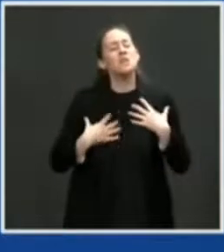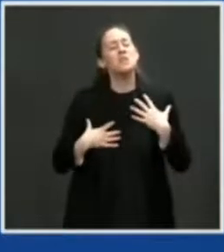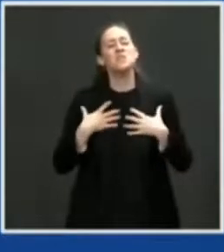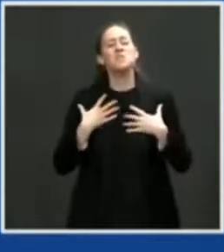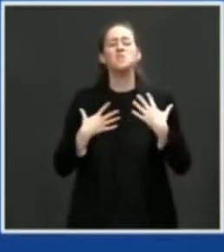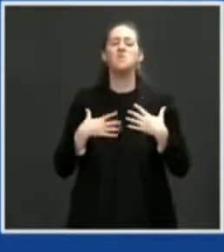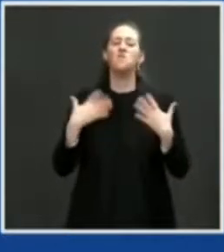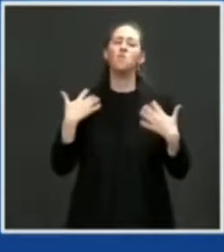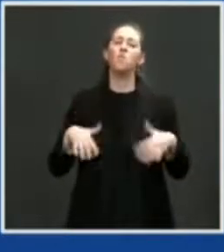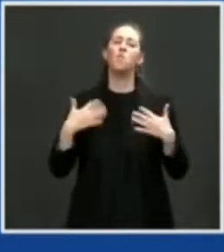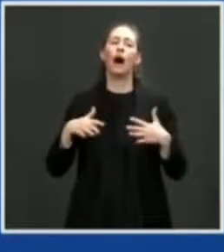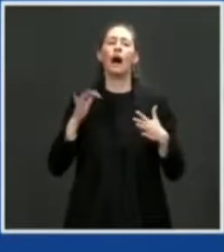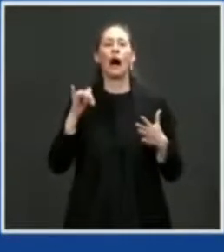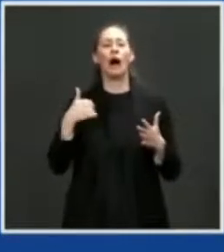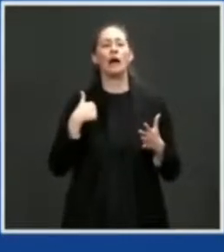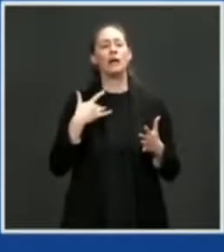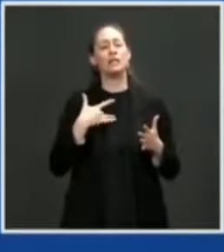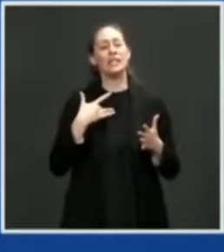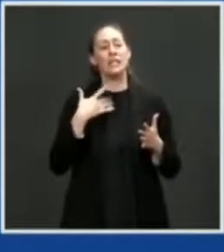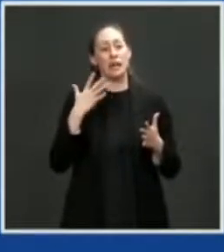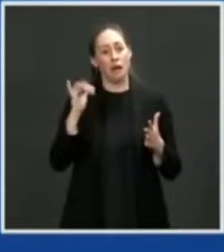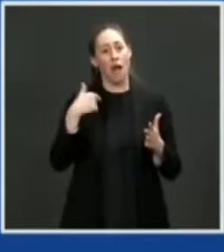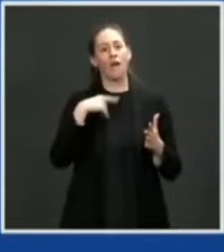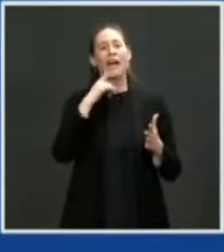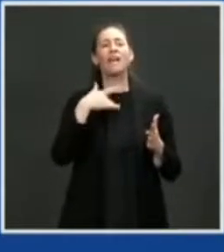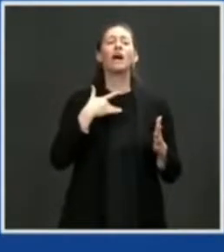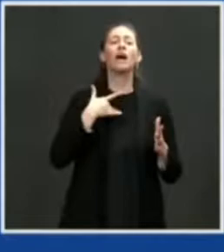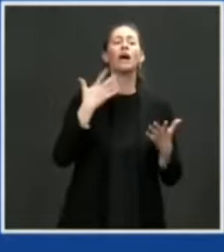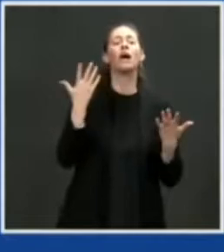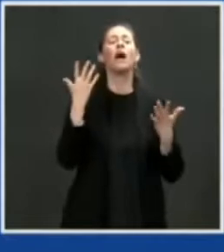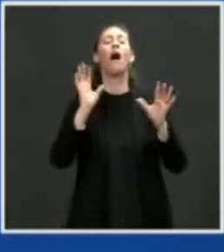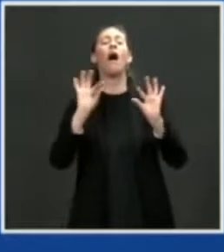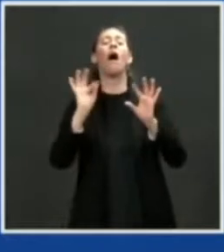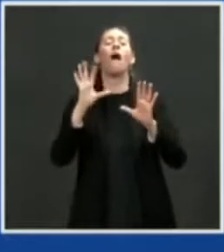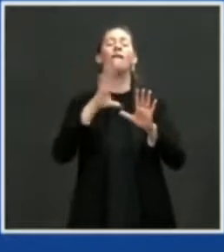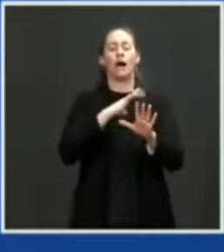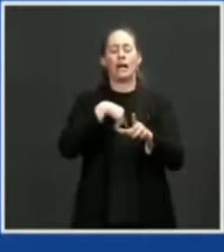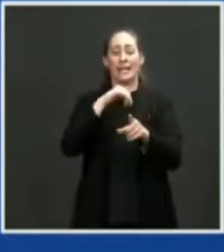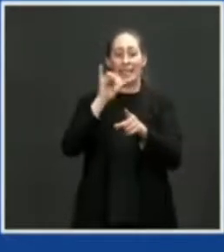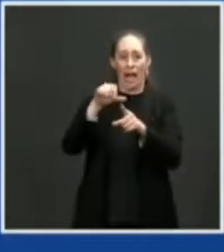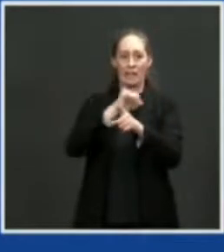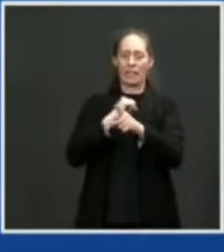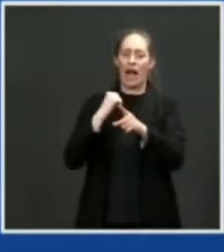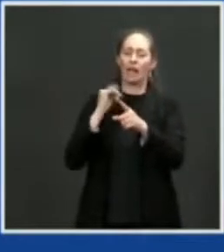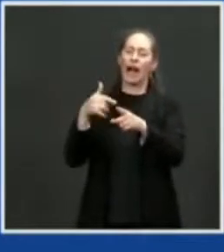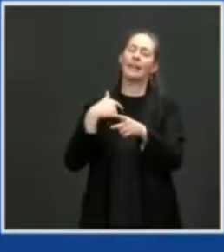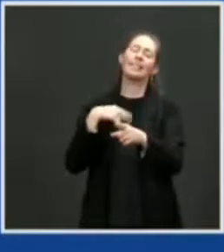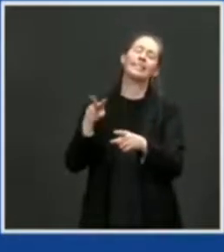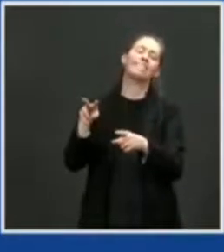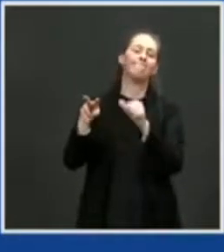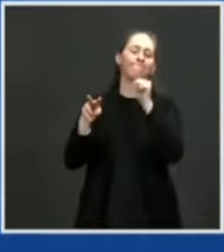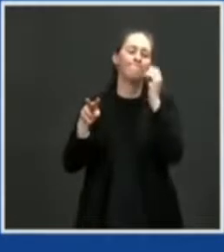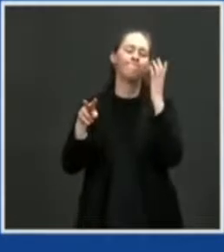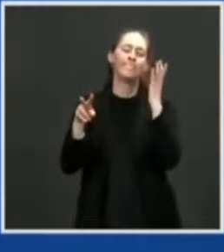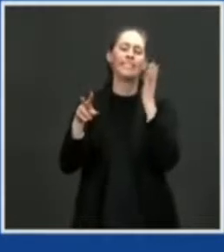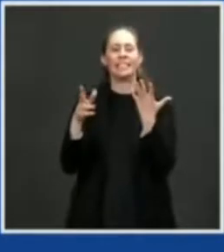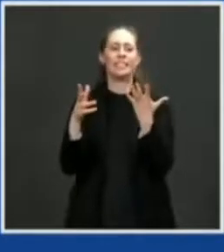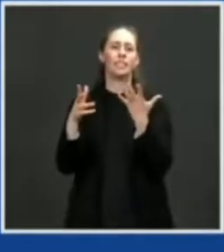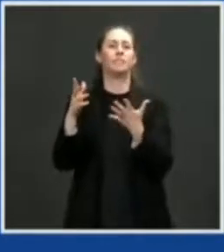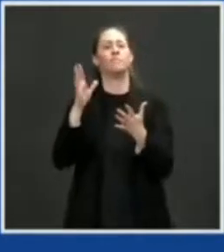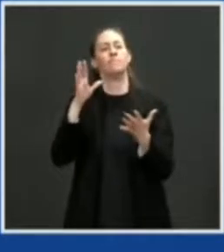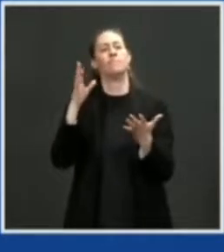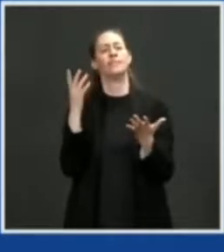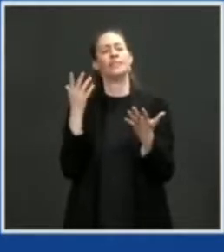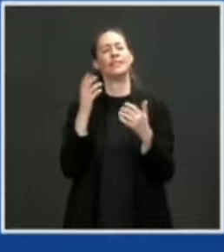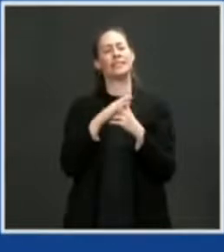at calculating how to get things done in the United States Senate. I know that's So outrageous. the best way to get something done, if it holds